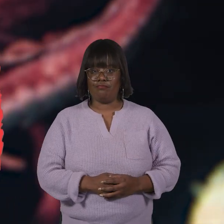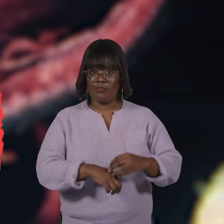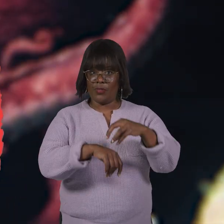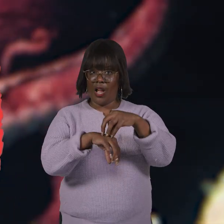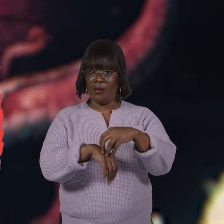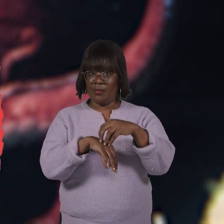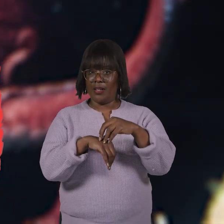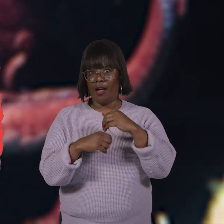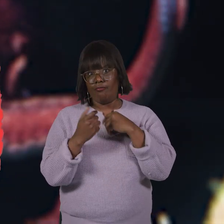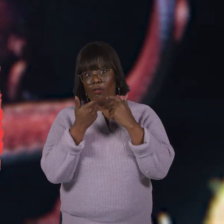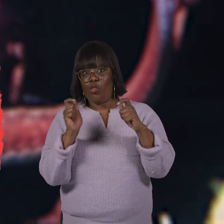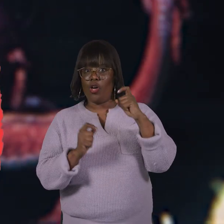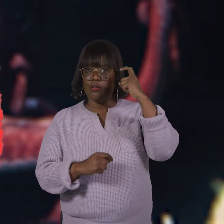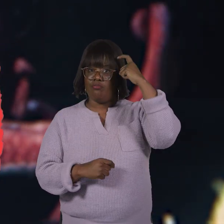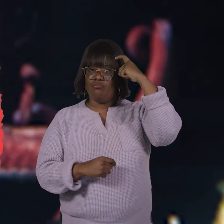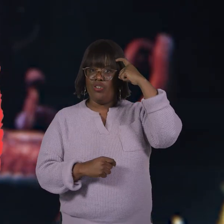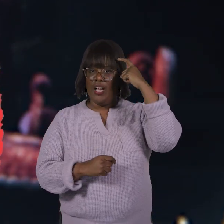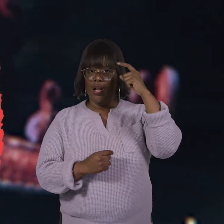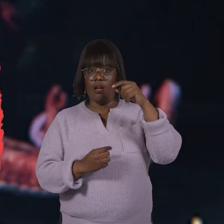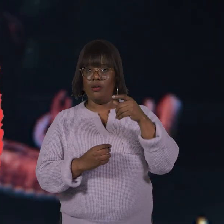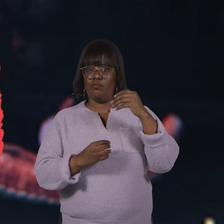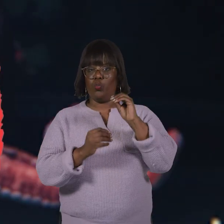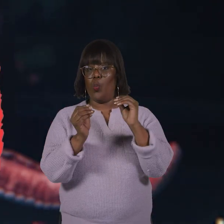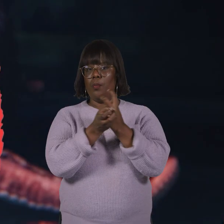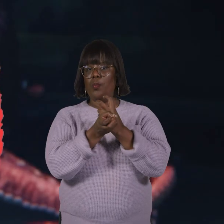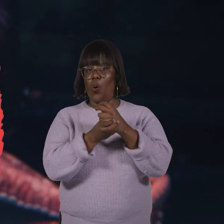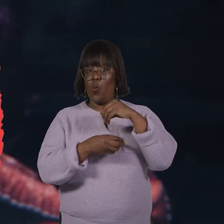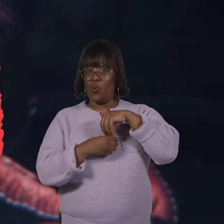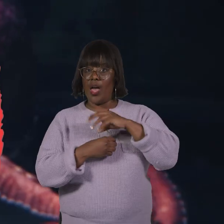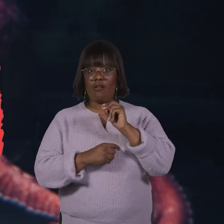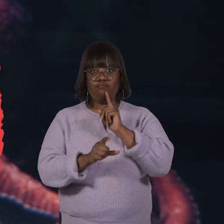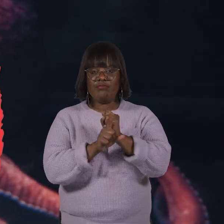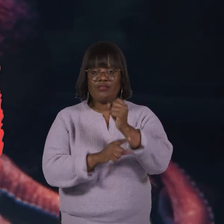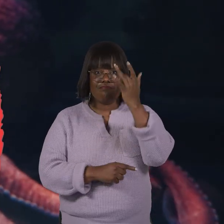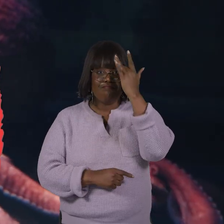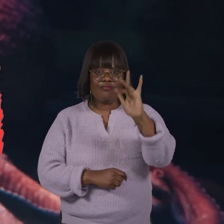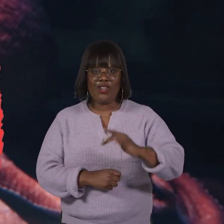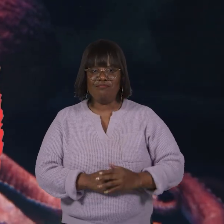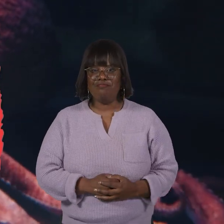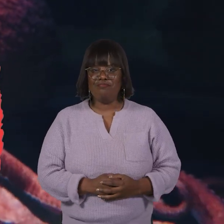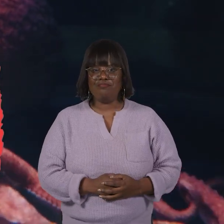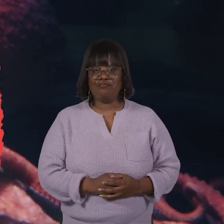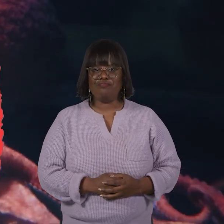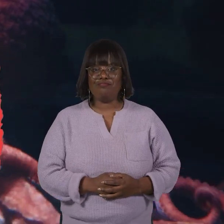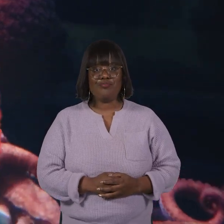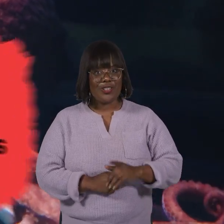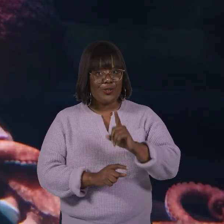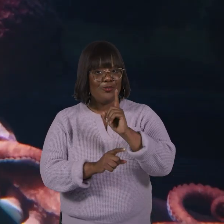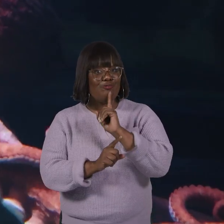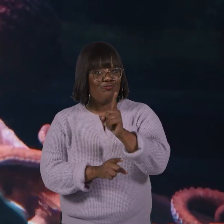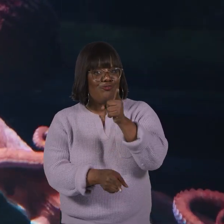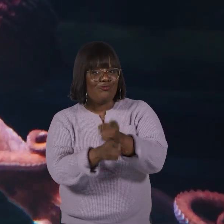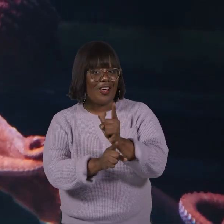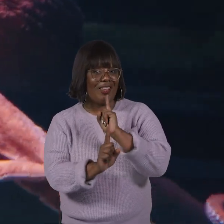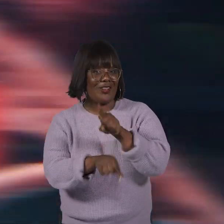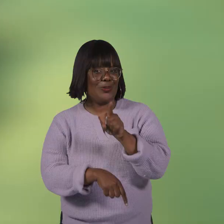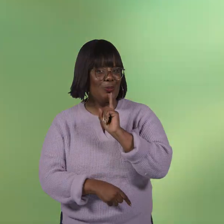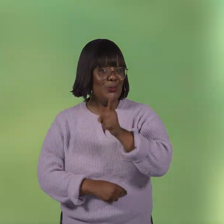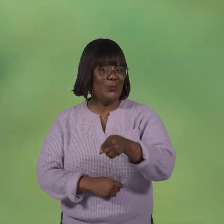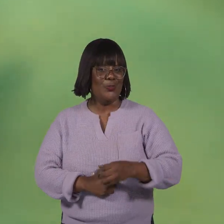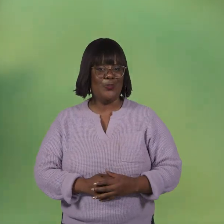have the largest brains among all invertebrates and are super smart. That's right. The answer is true.